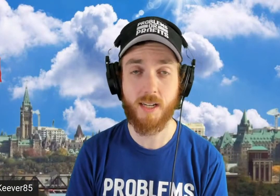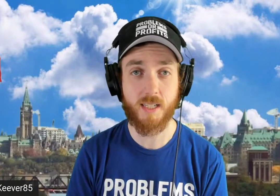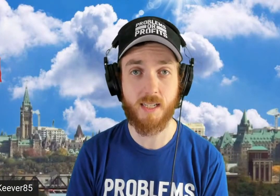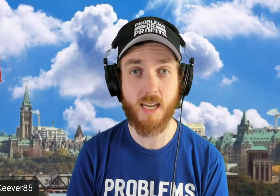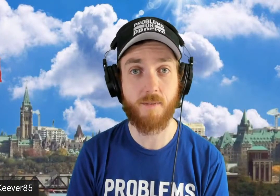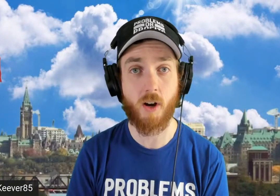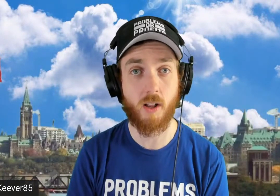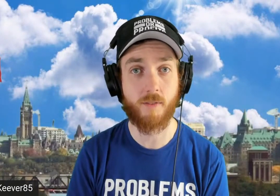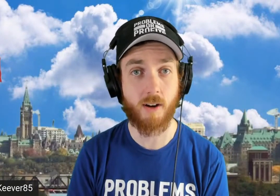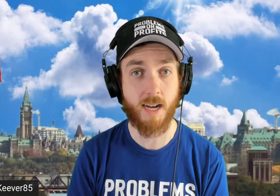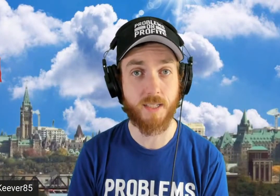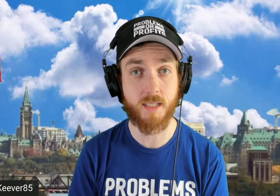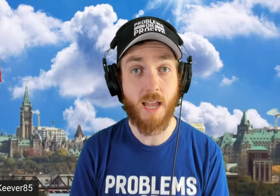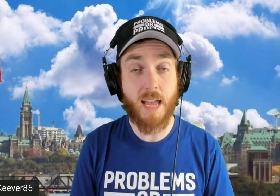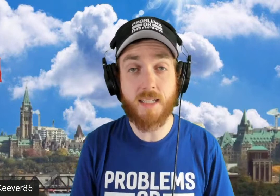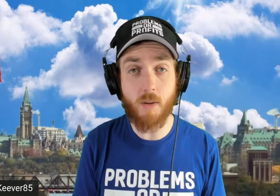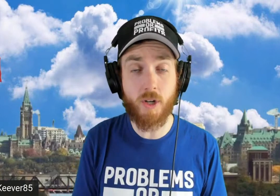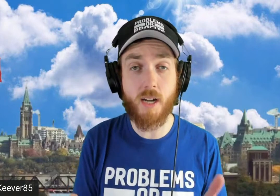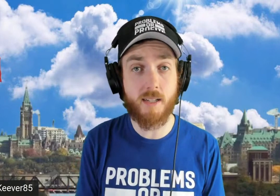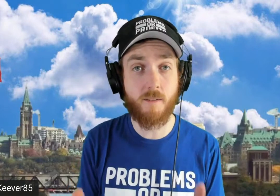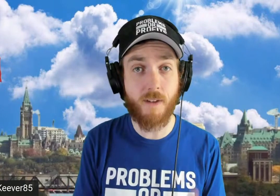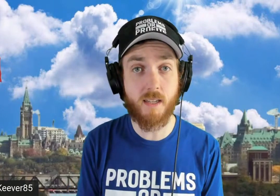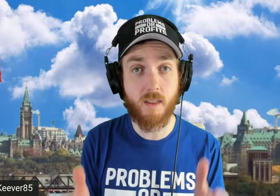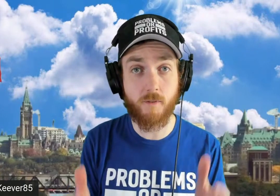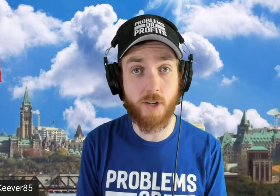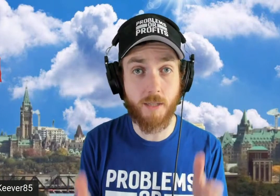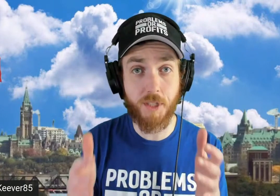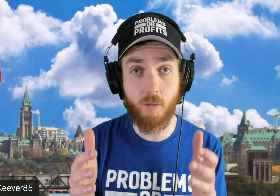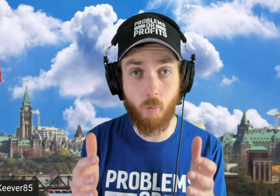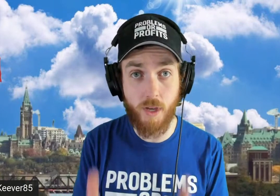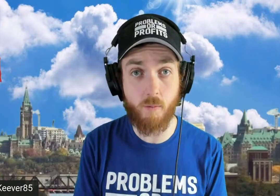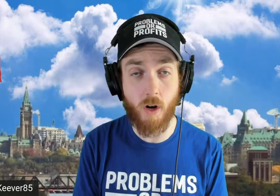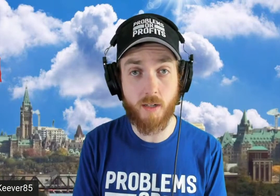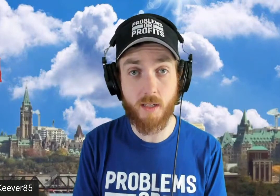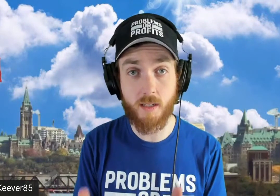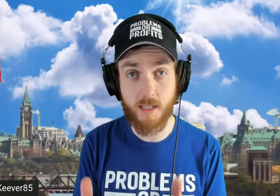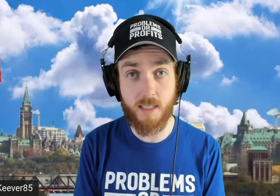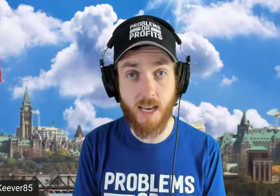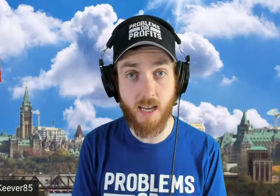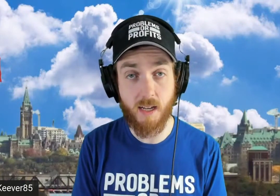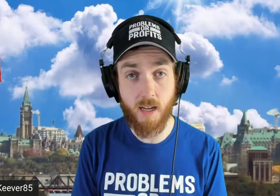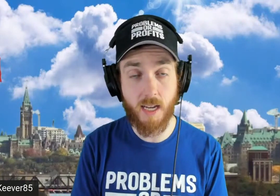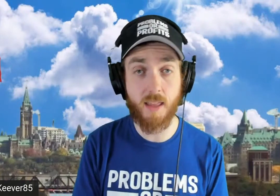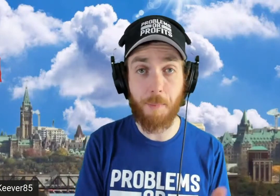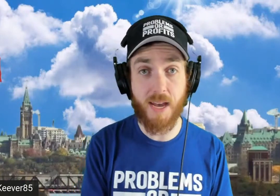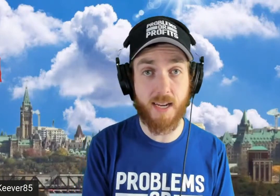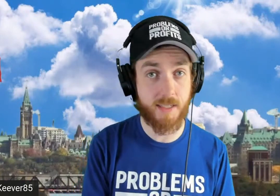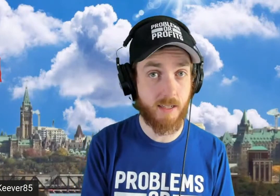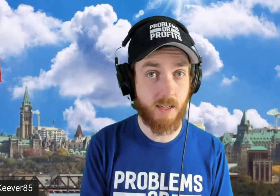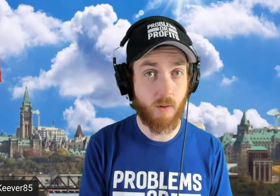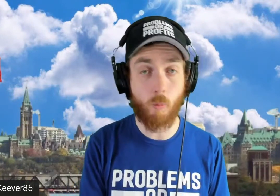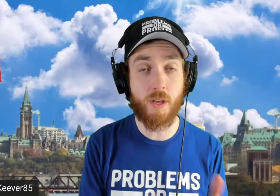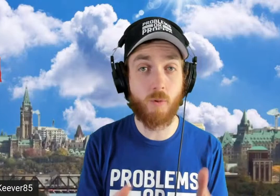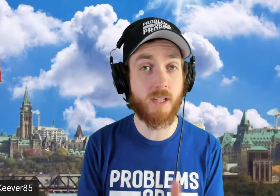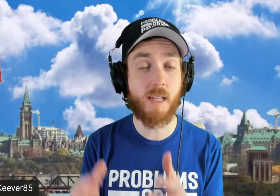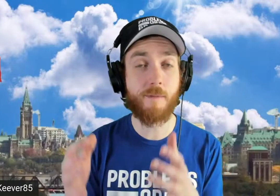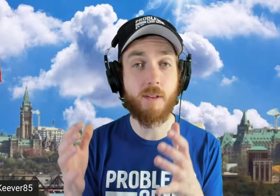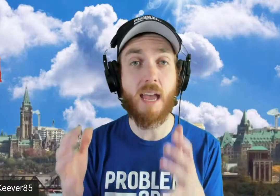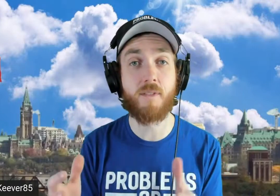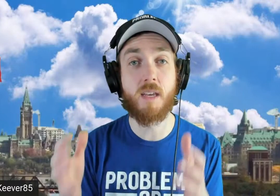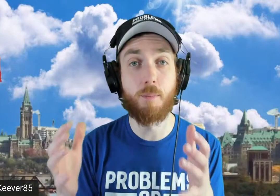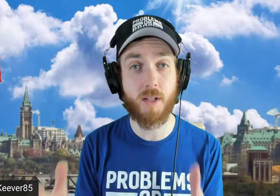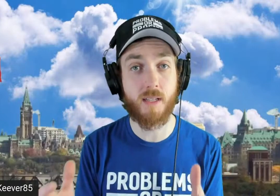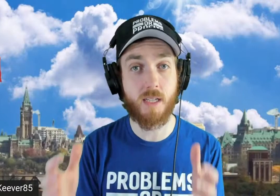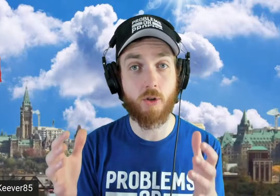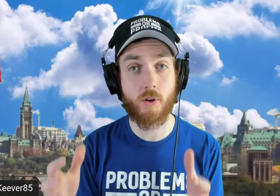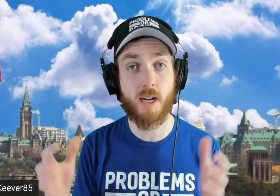generation. It's to save all of our asses. Had someone not defended the freedoms that we want today in the past, we wouldn't even have